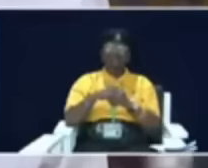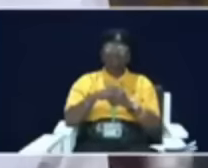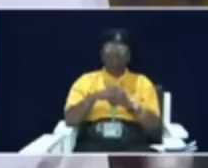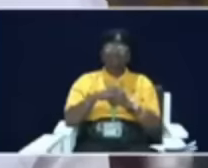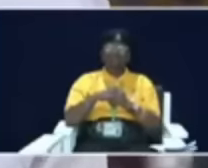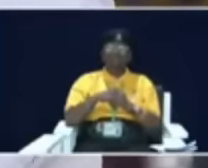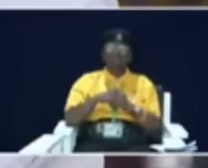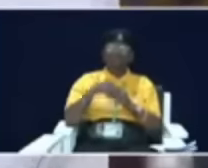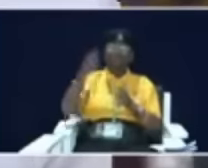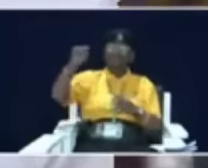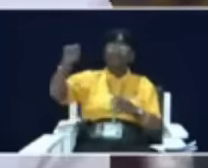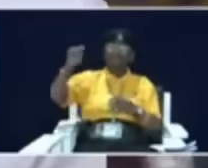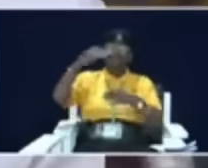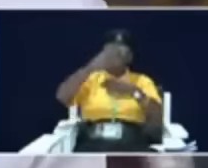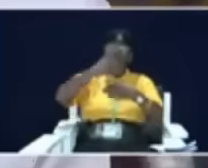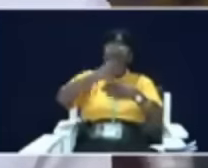A wall